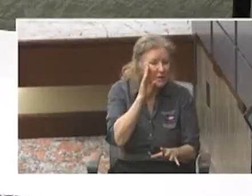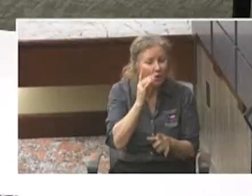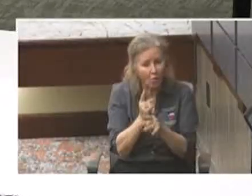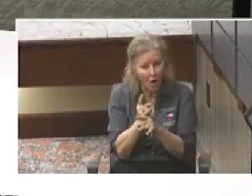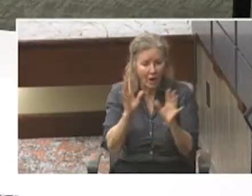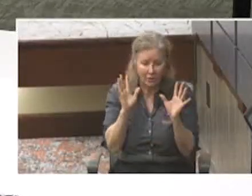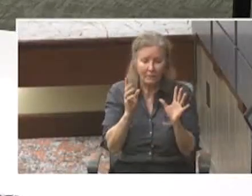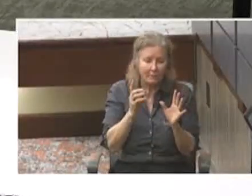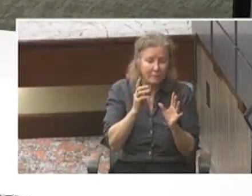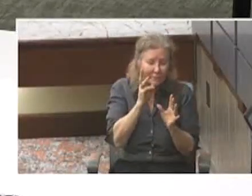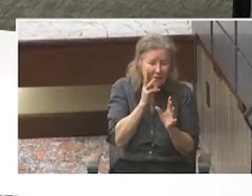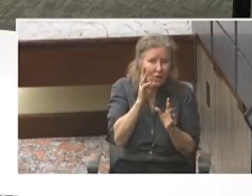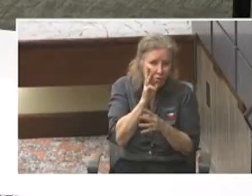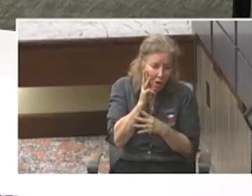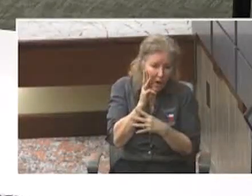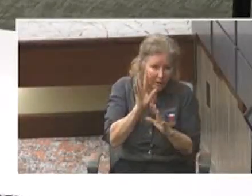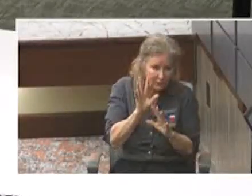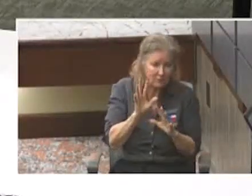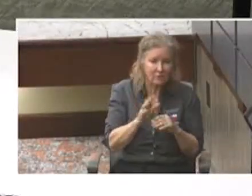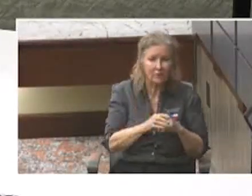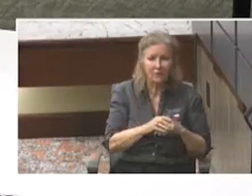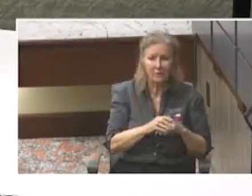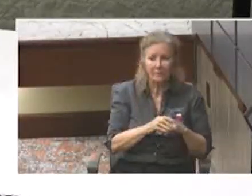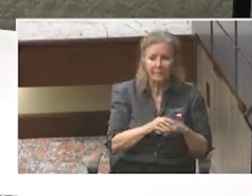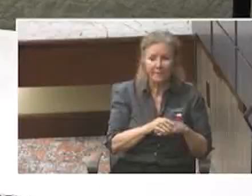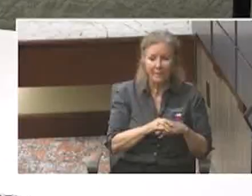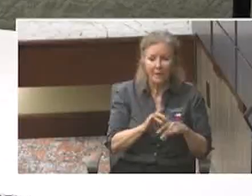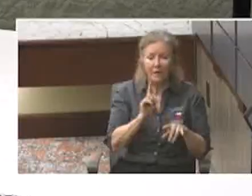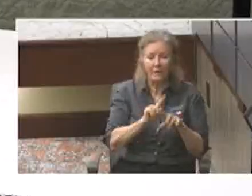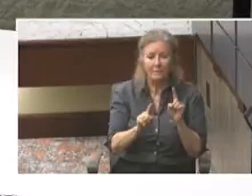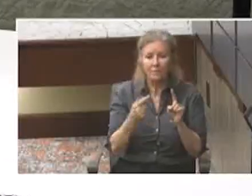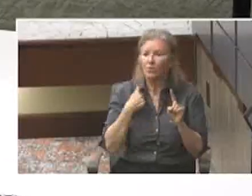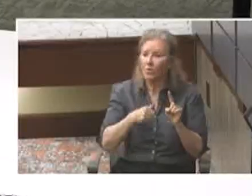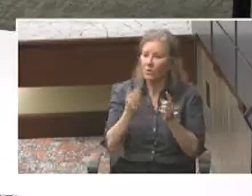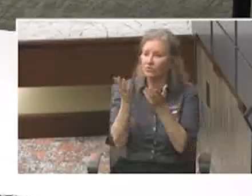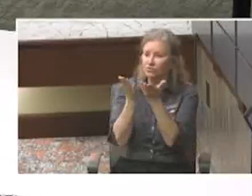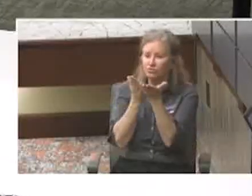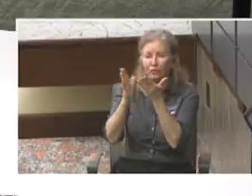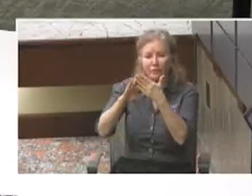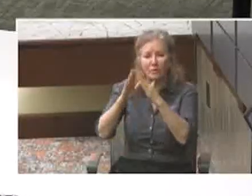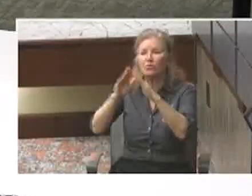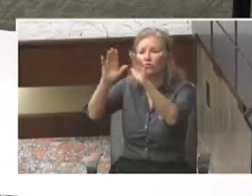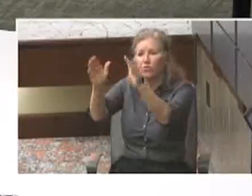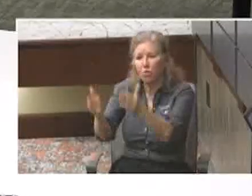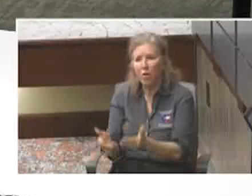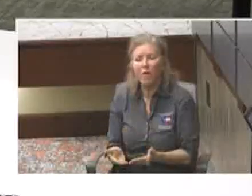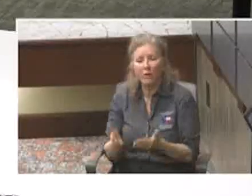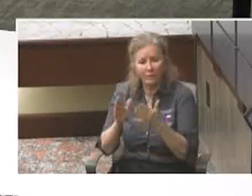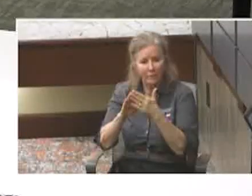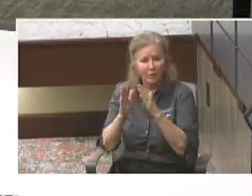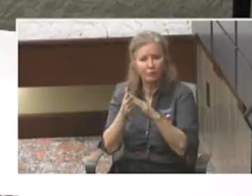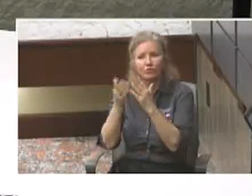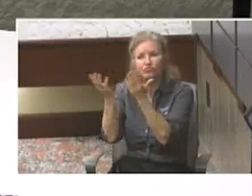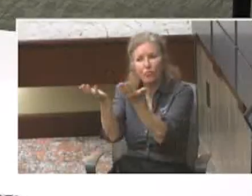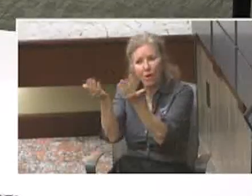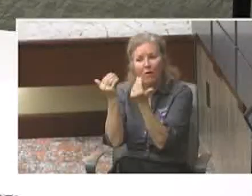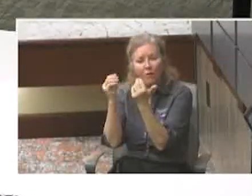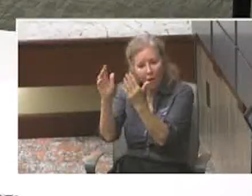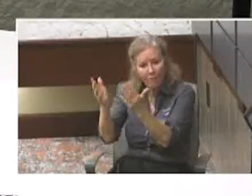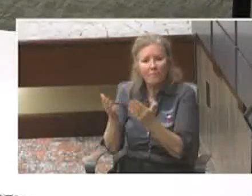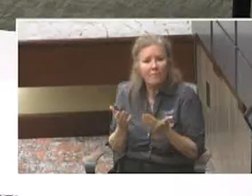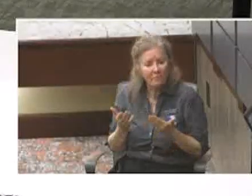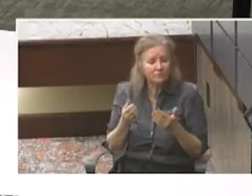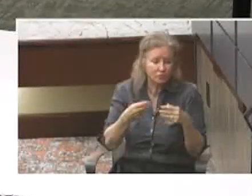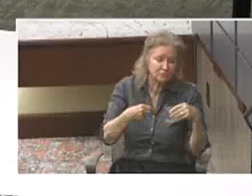very open to making sure we get serve the community and welcome the community and have full concert amenities there.